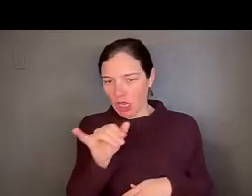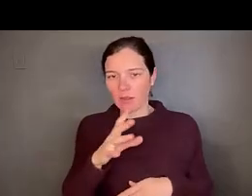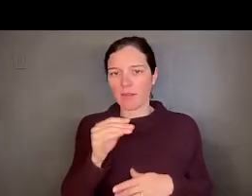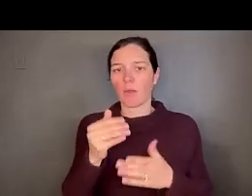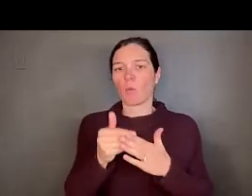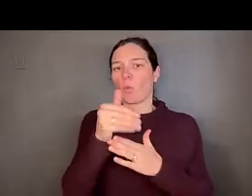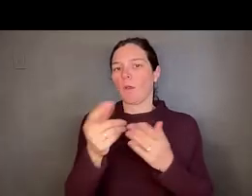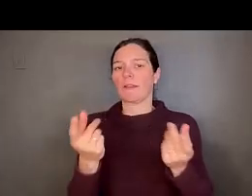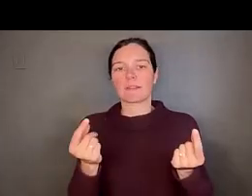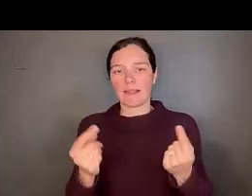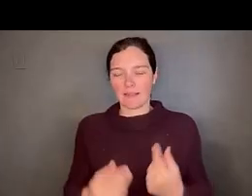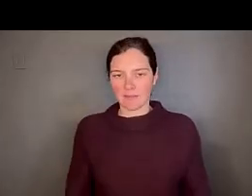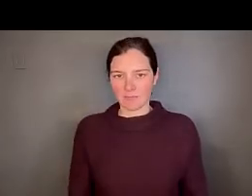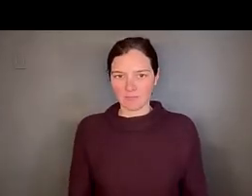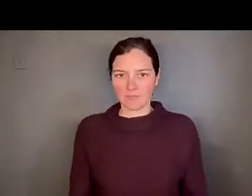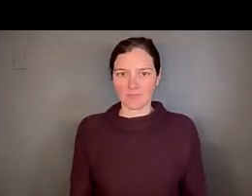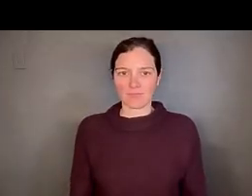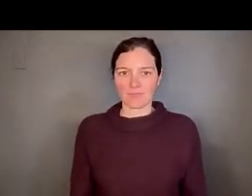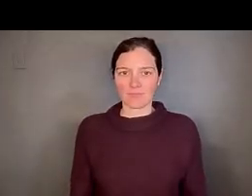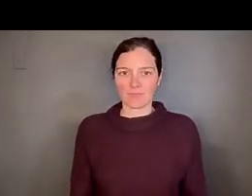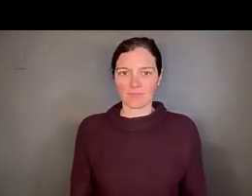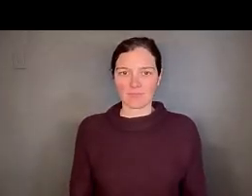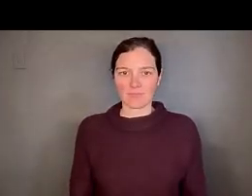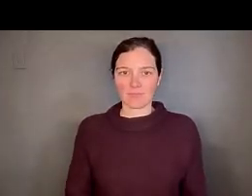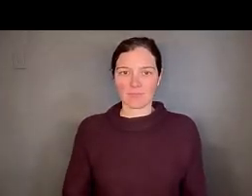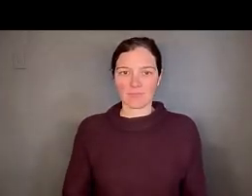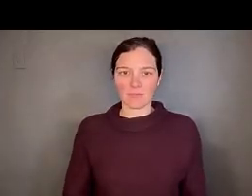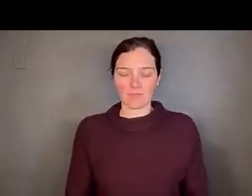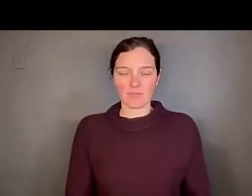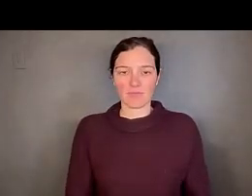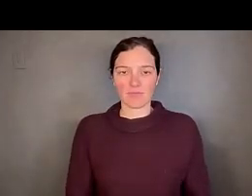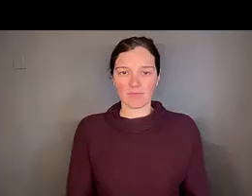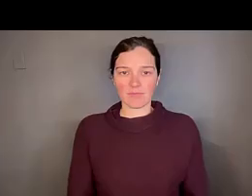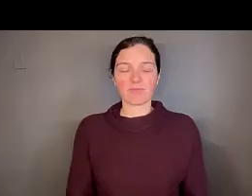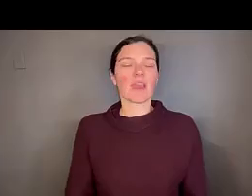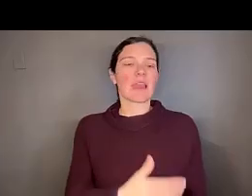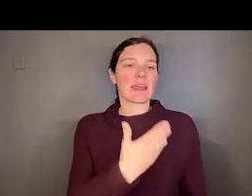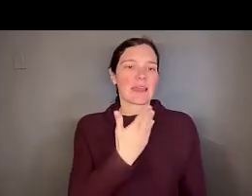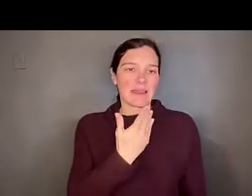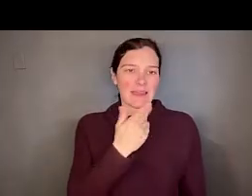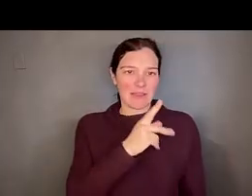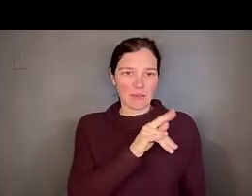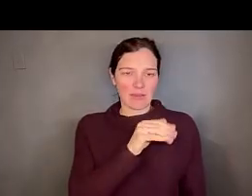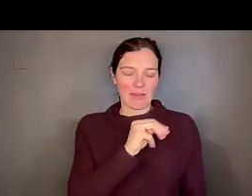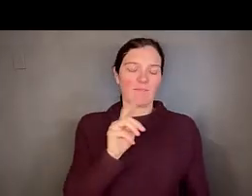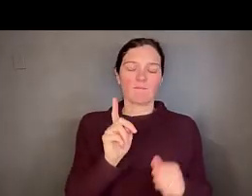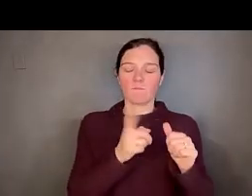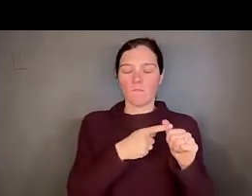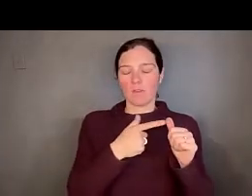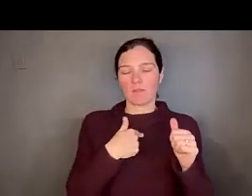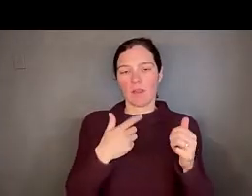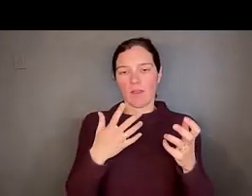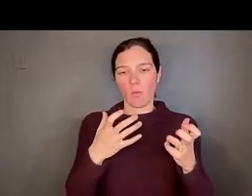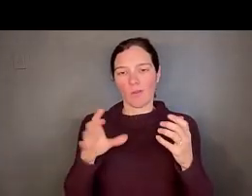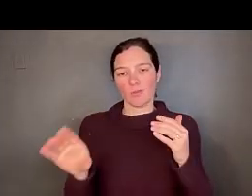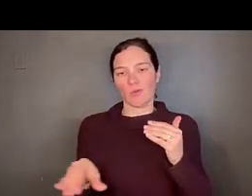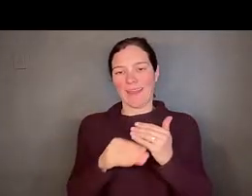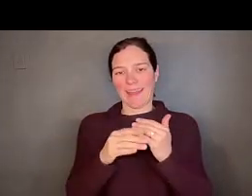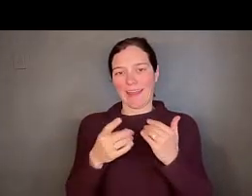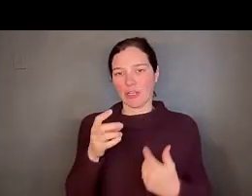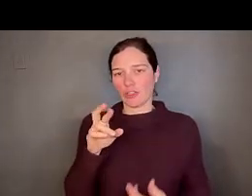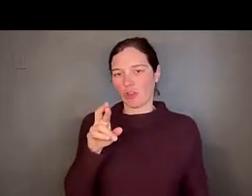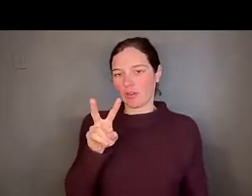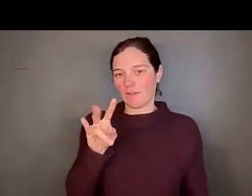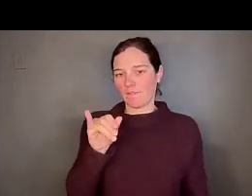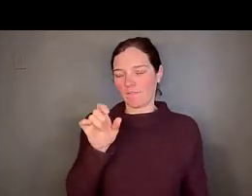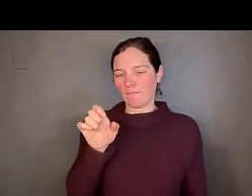tackle. Thank you, Kim. First of all, I'll button on to Dr. Visser's